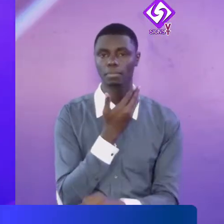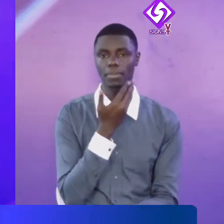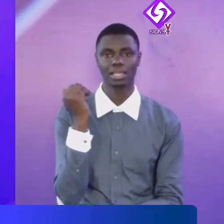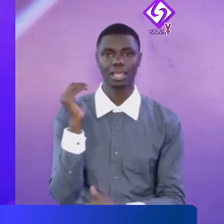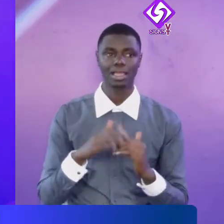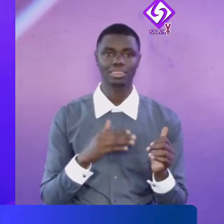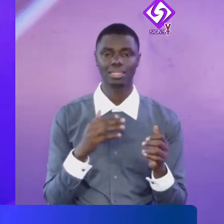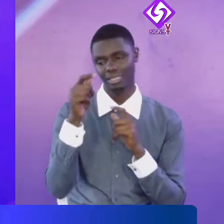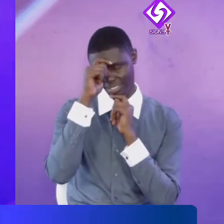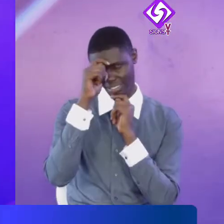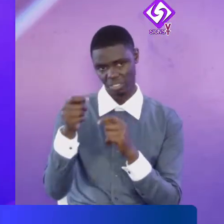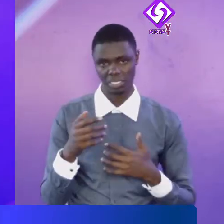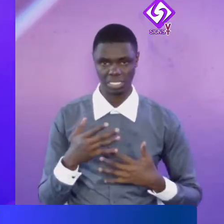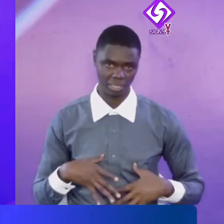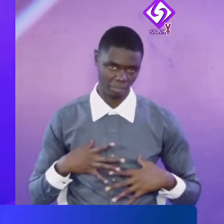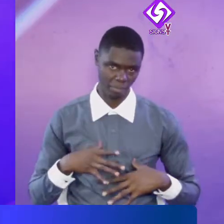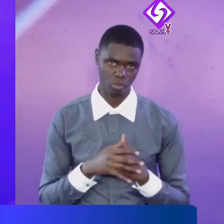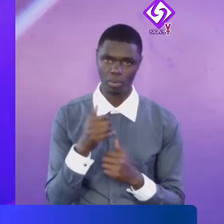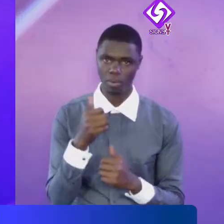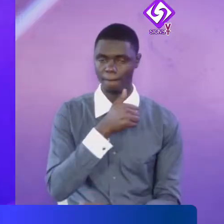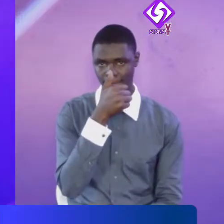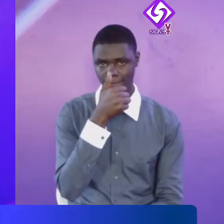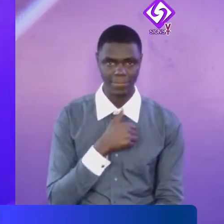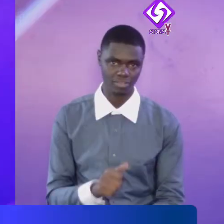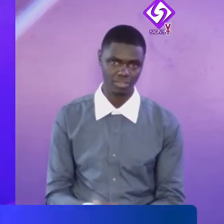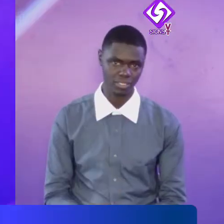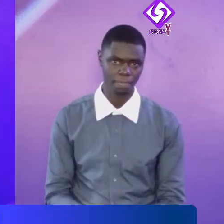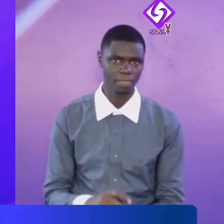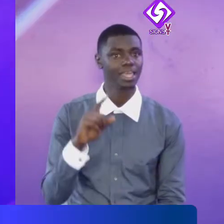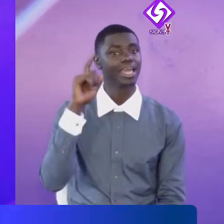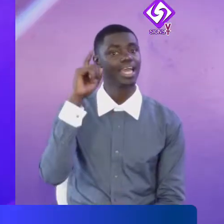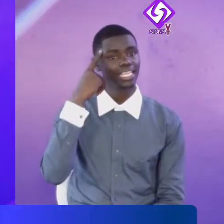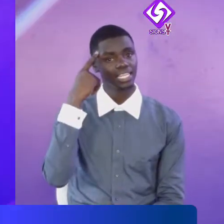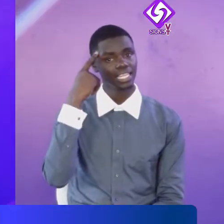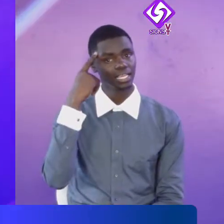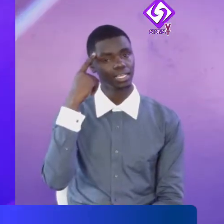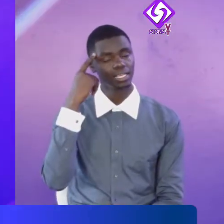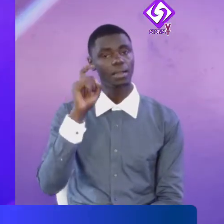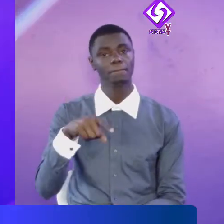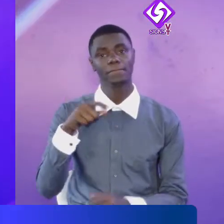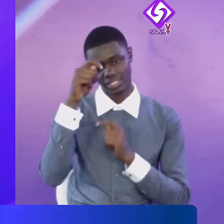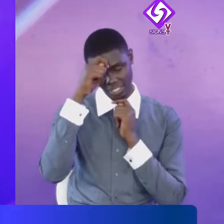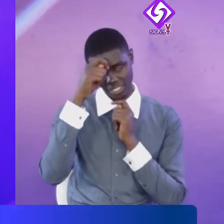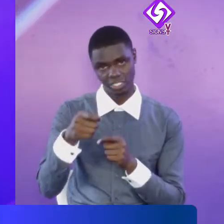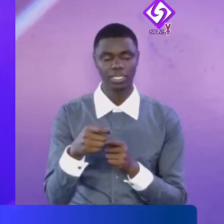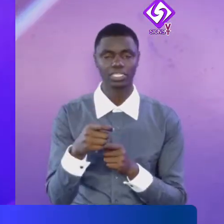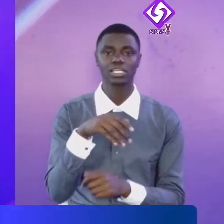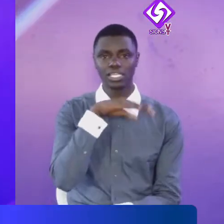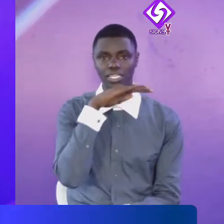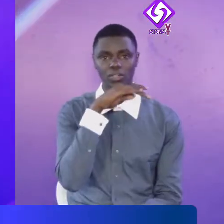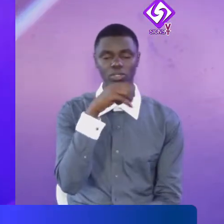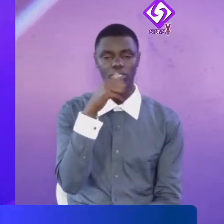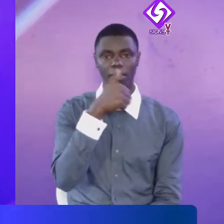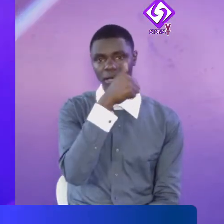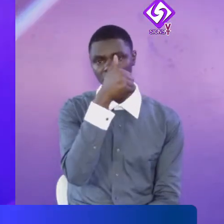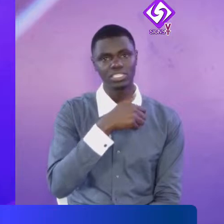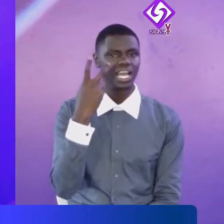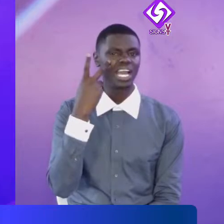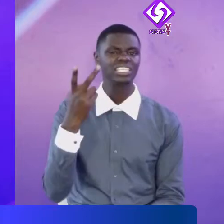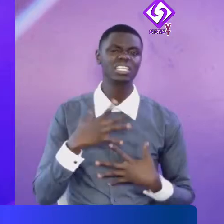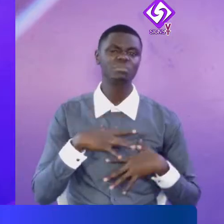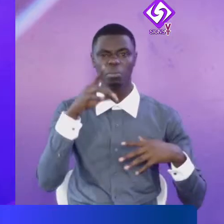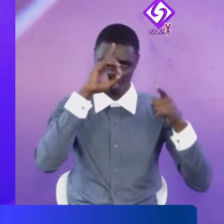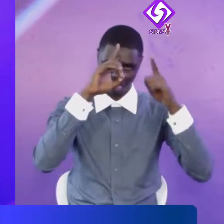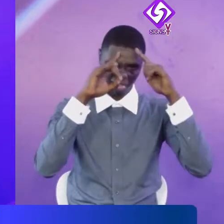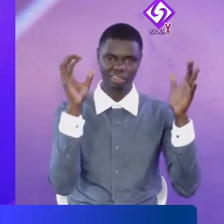just respect people's privacy. Absolutely. And I think that they should respect Raila Odinga's privacy. I've seen some people recklessly posting